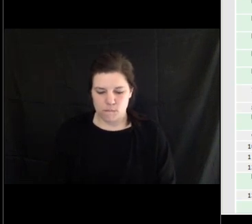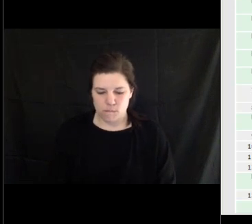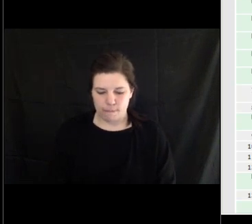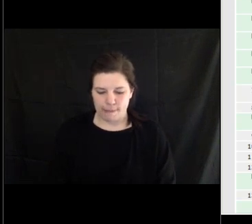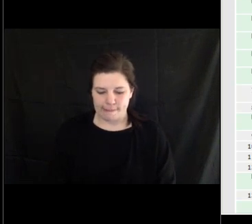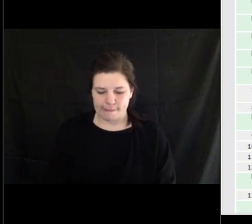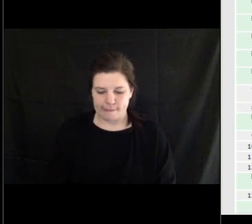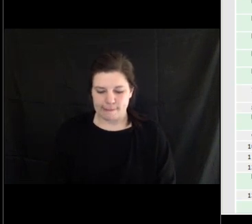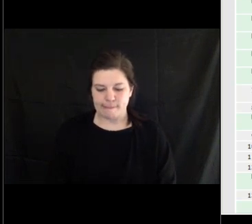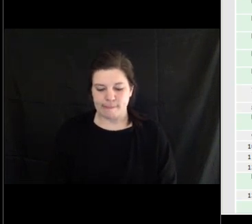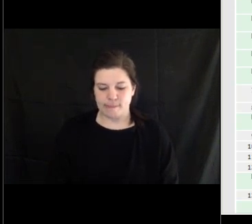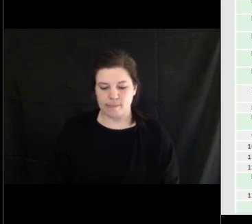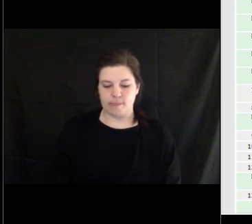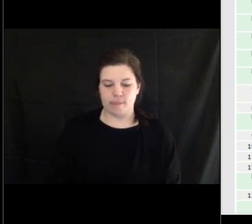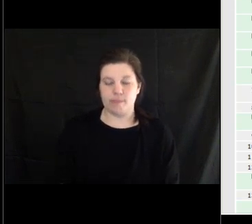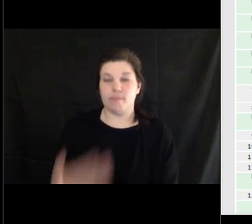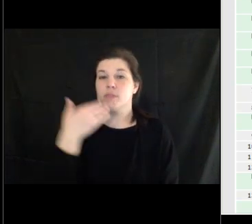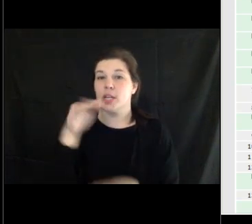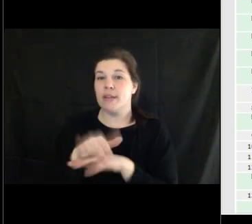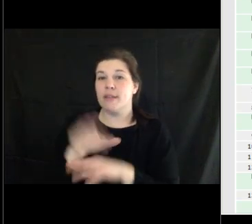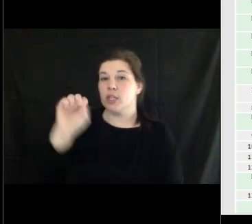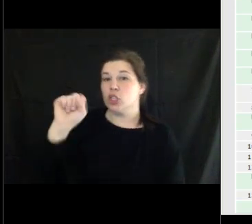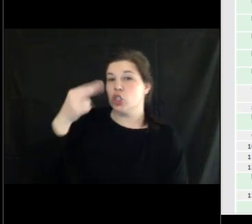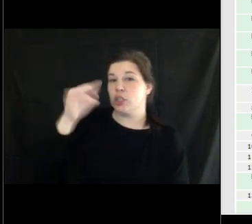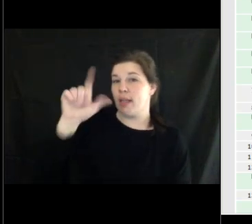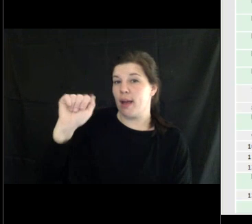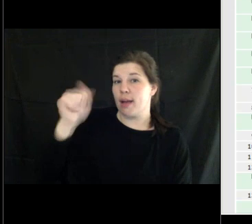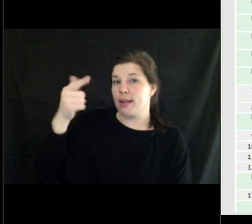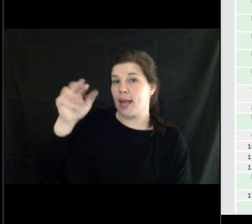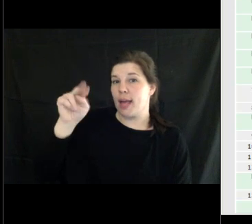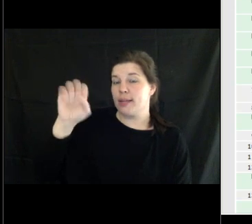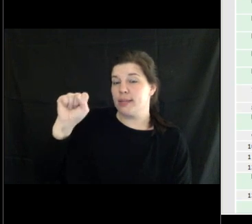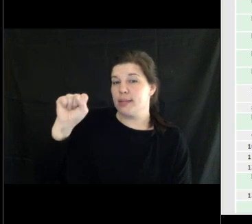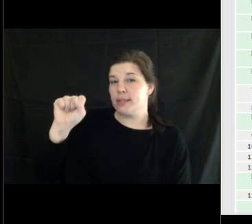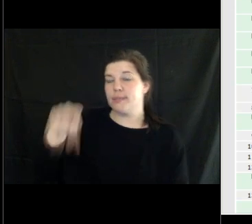Good evening. Sheila Gaines, 2500 Quantum Lakes Drive.